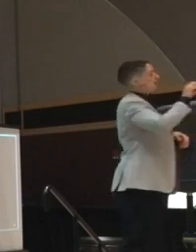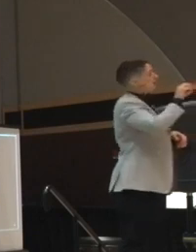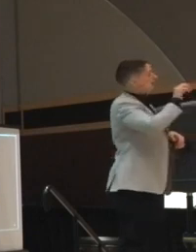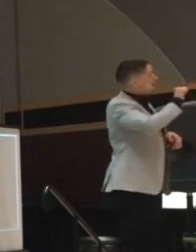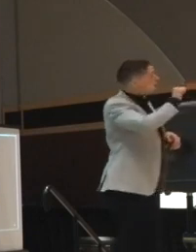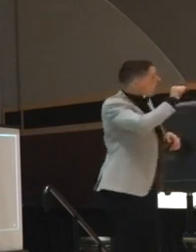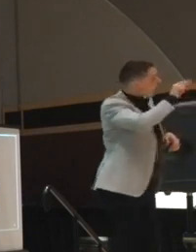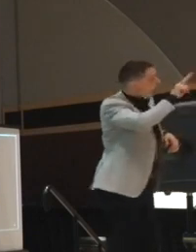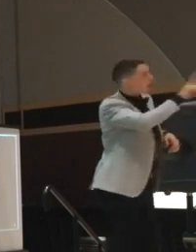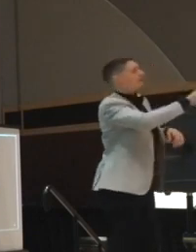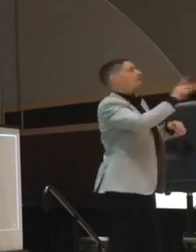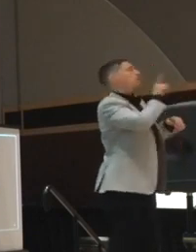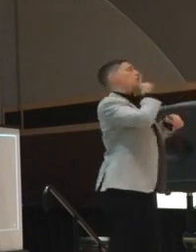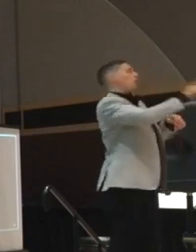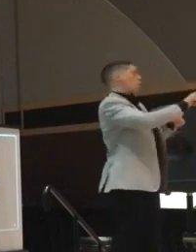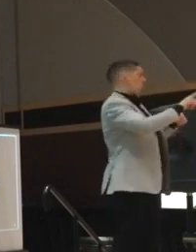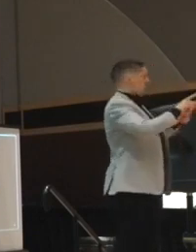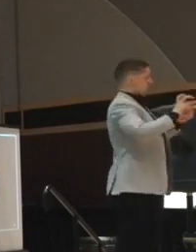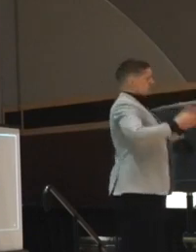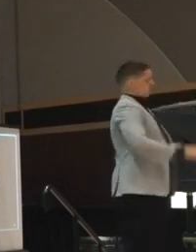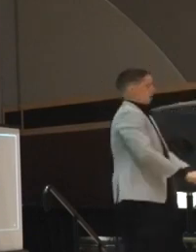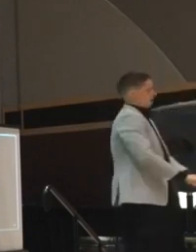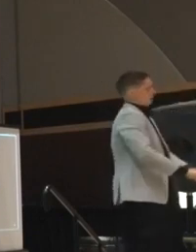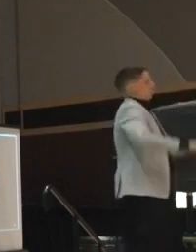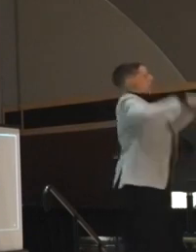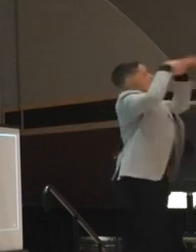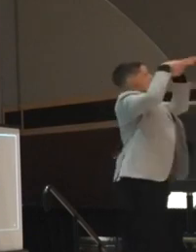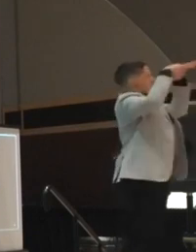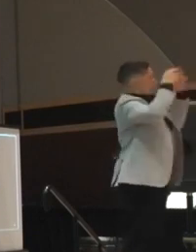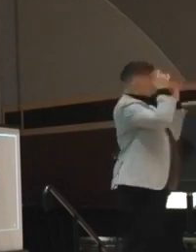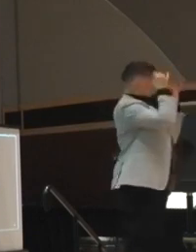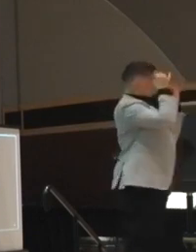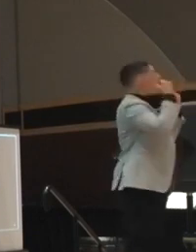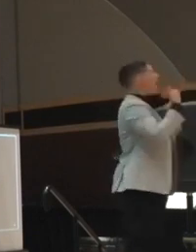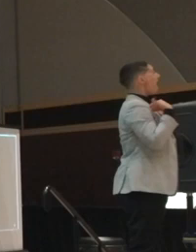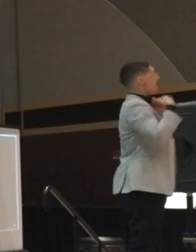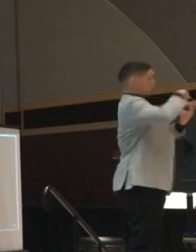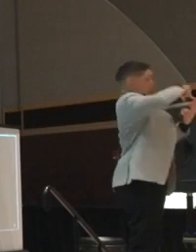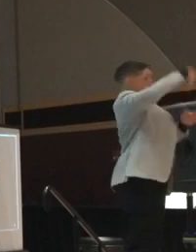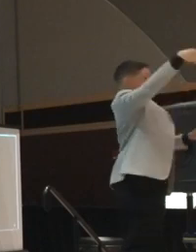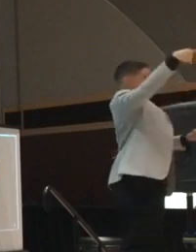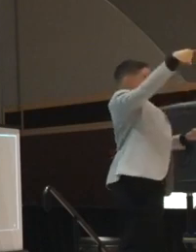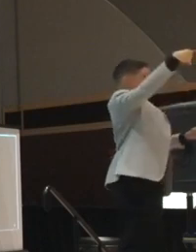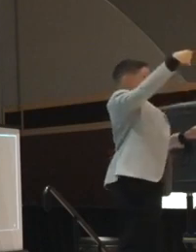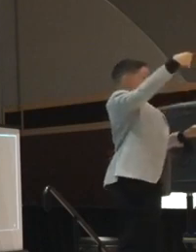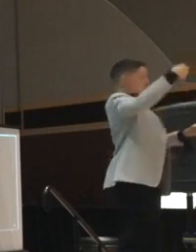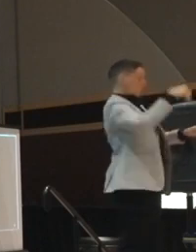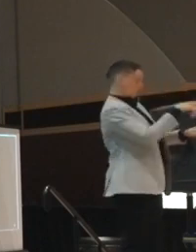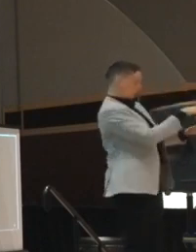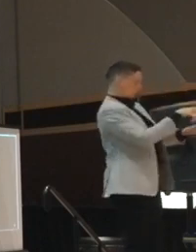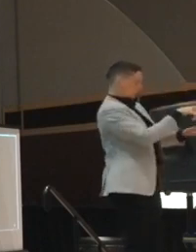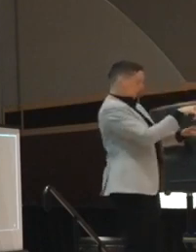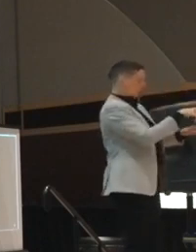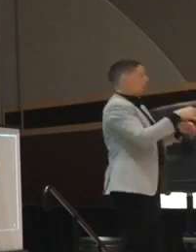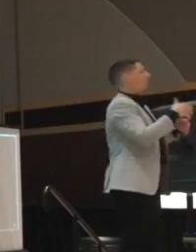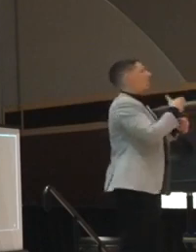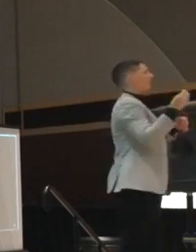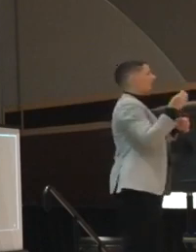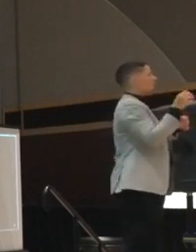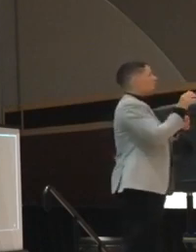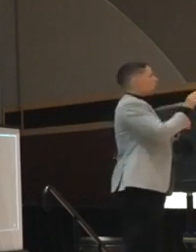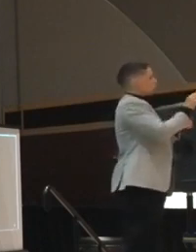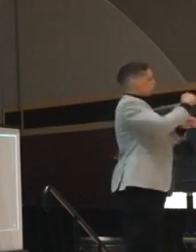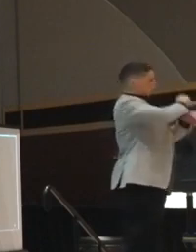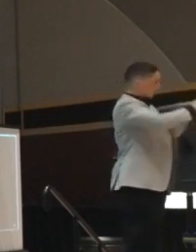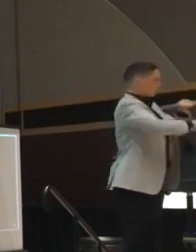and ADHD have crossover, genetic crossover, and brain structural crossover. So I